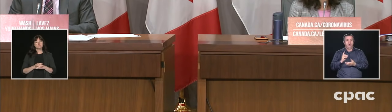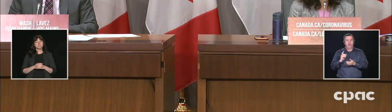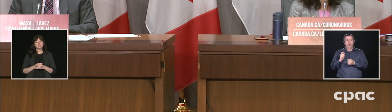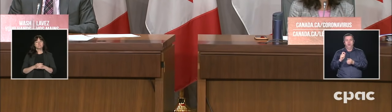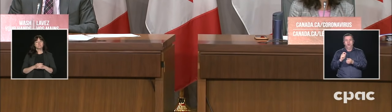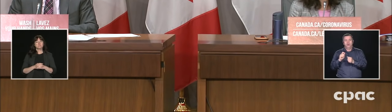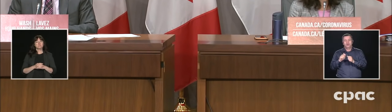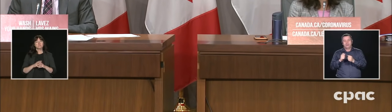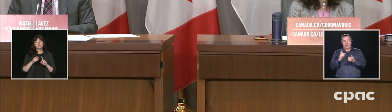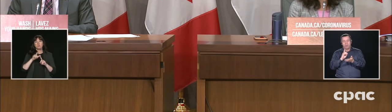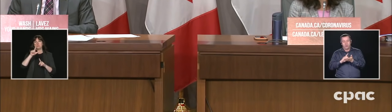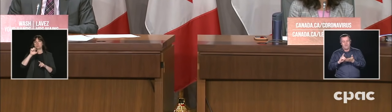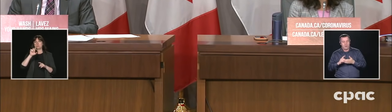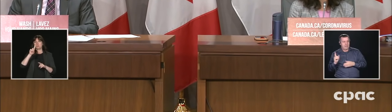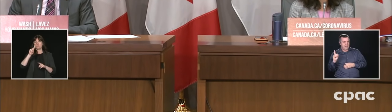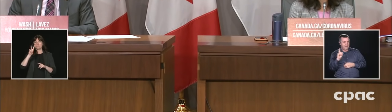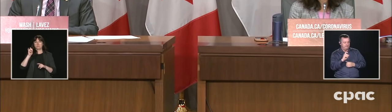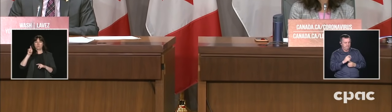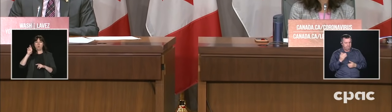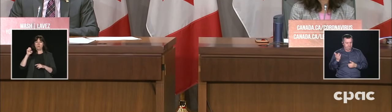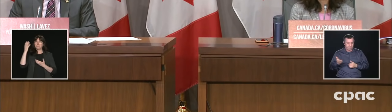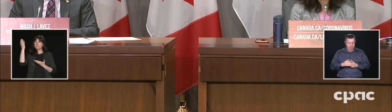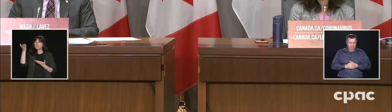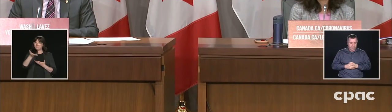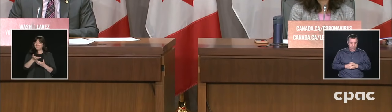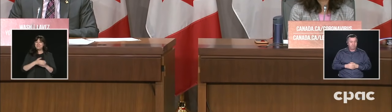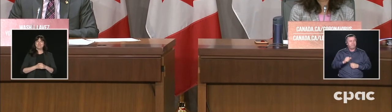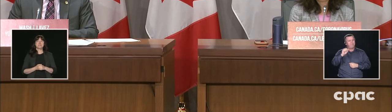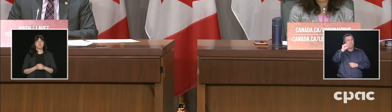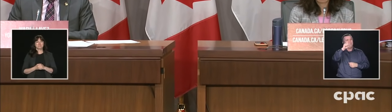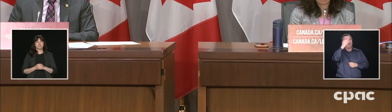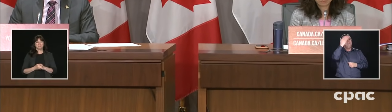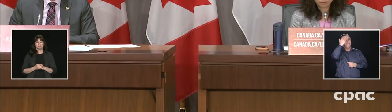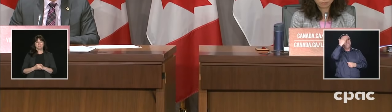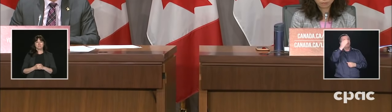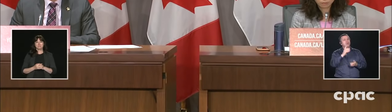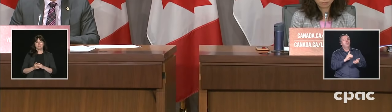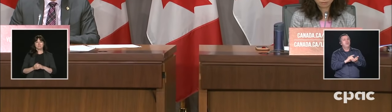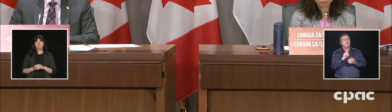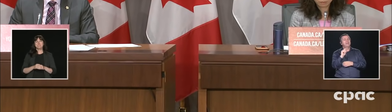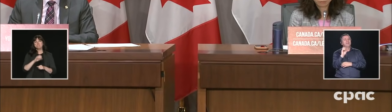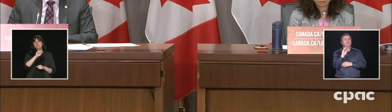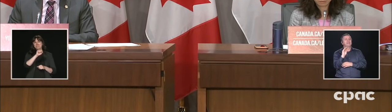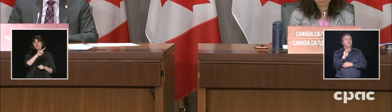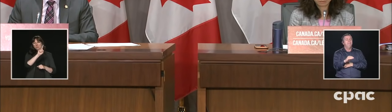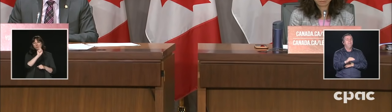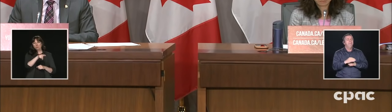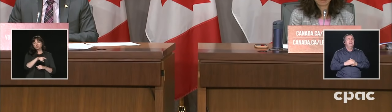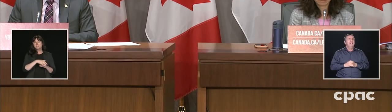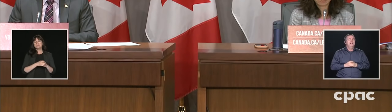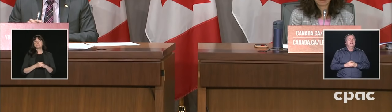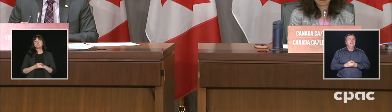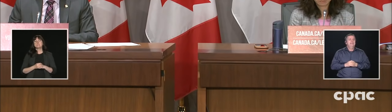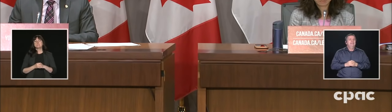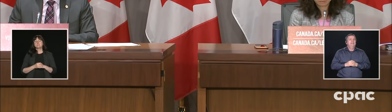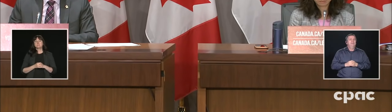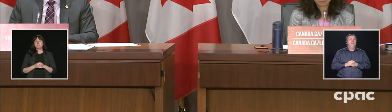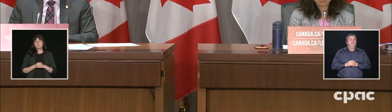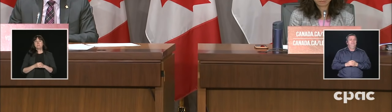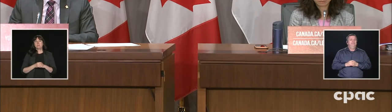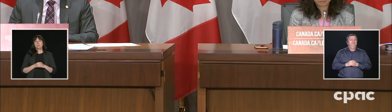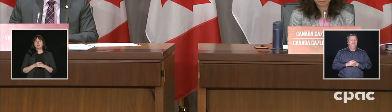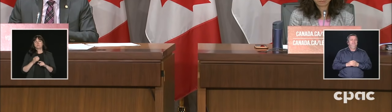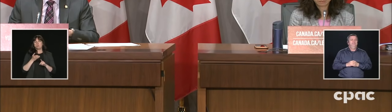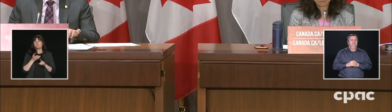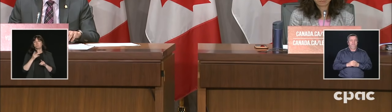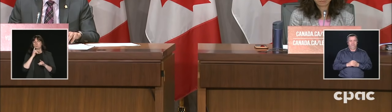ahead. Oui, bonjour, Dr. Tim. I'm going to circle back to the previous question. In